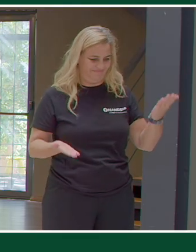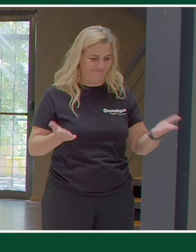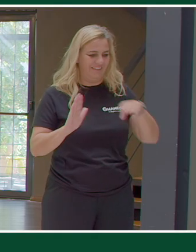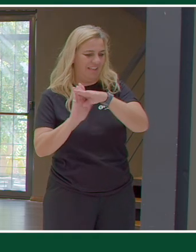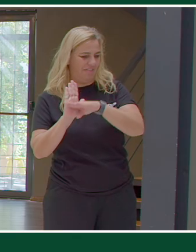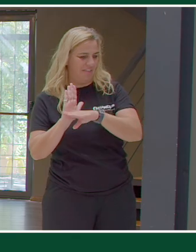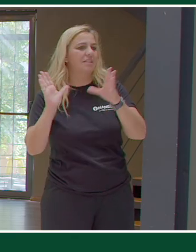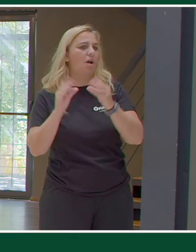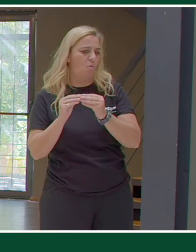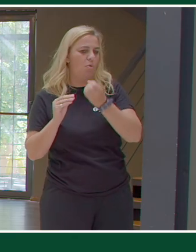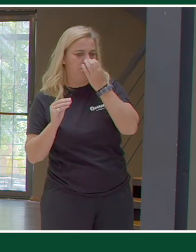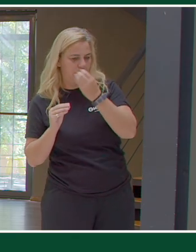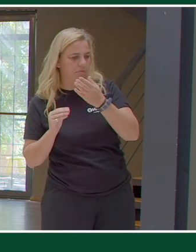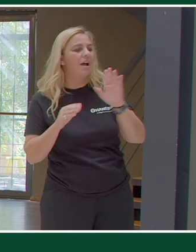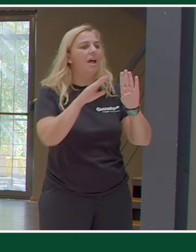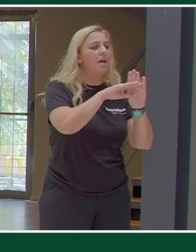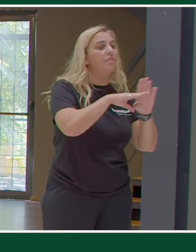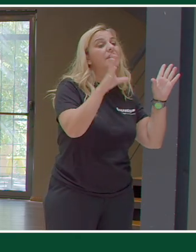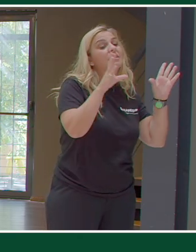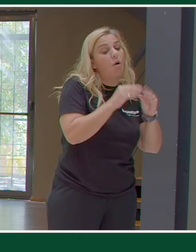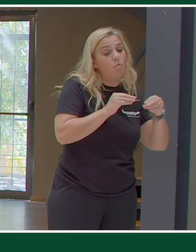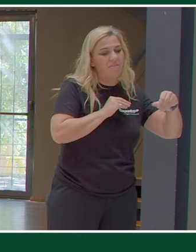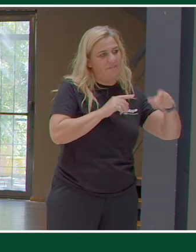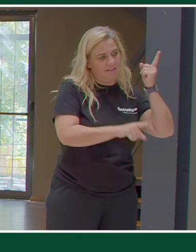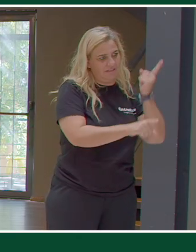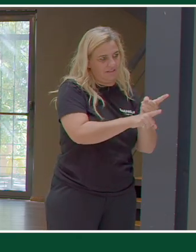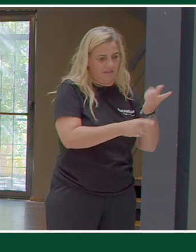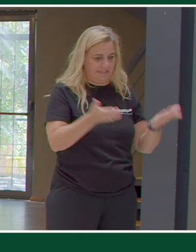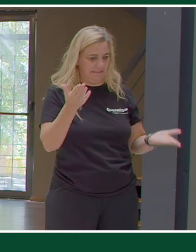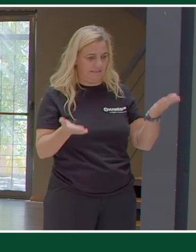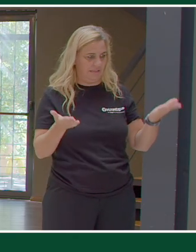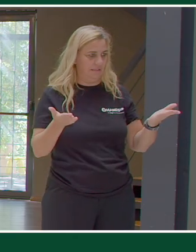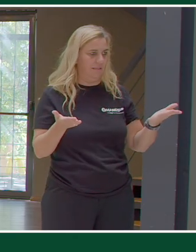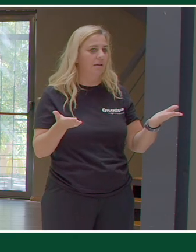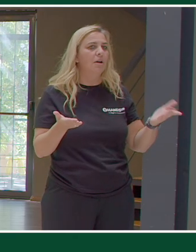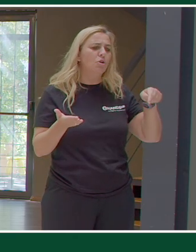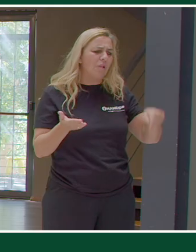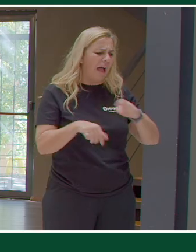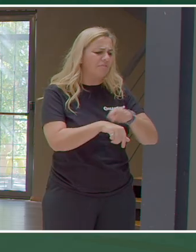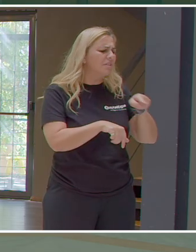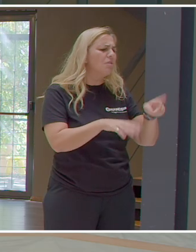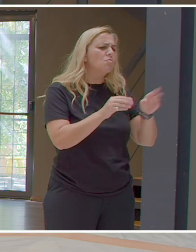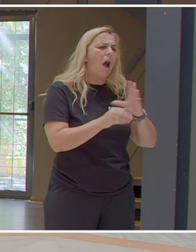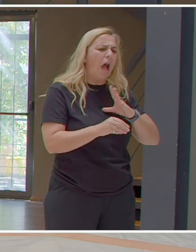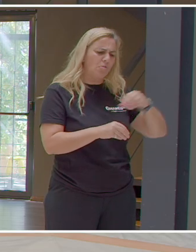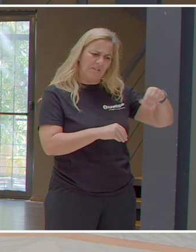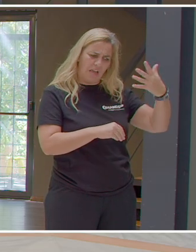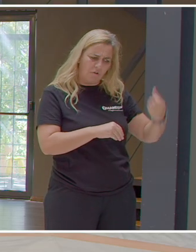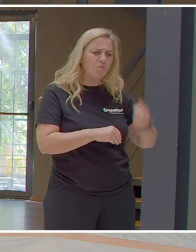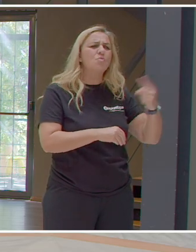diabetic diet. Like diabetic, not even like standard Western diet. This is already adjusted to people suffering from